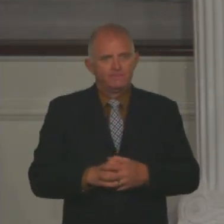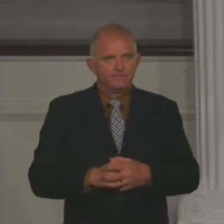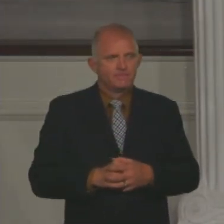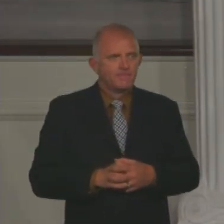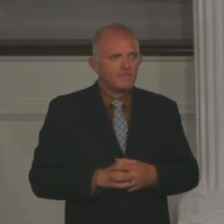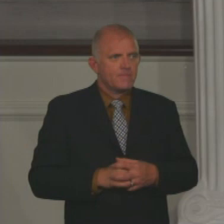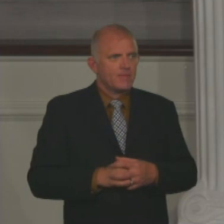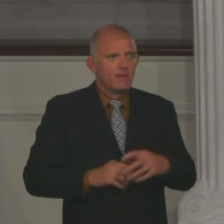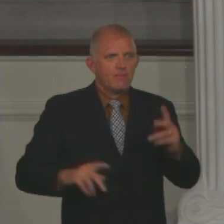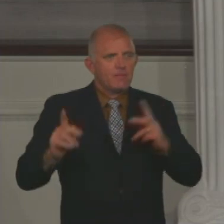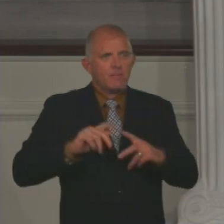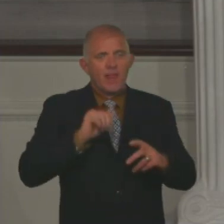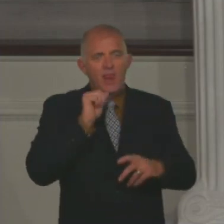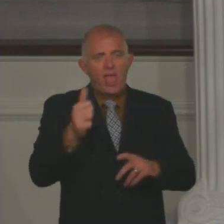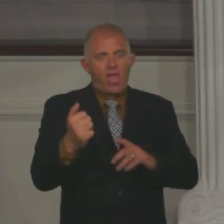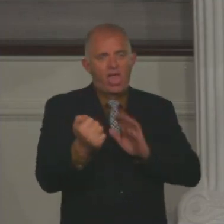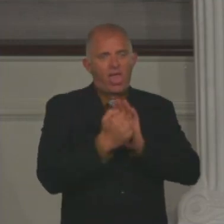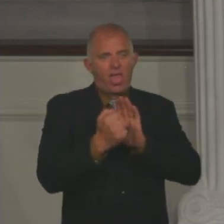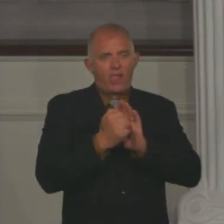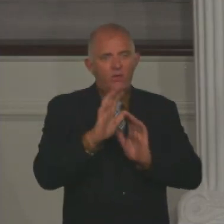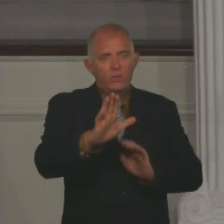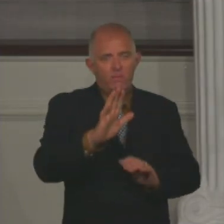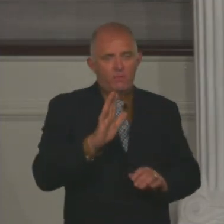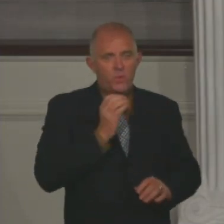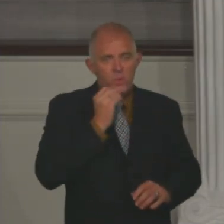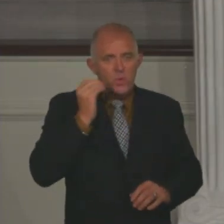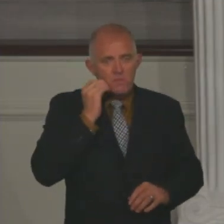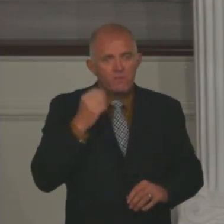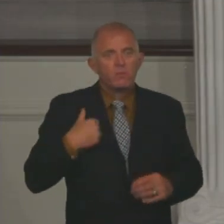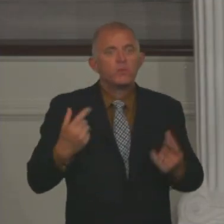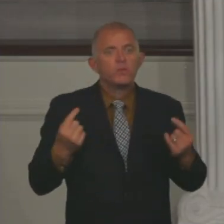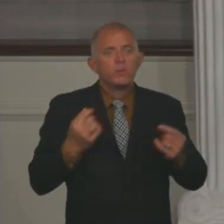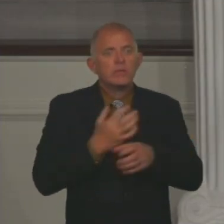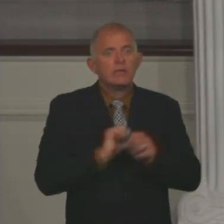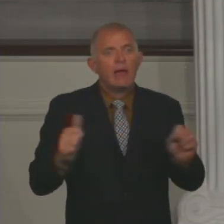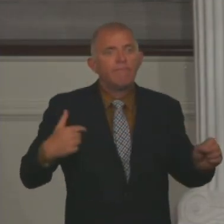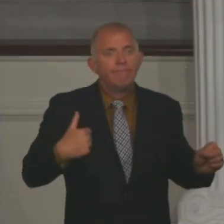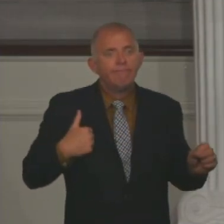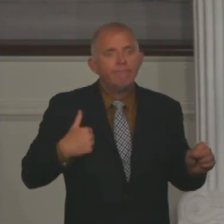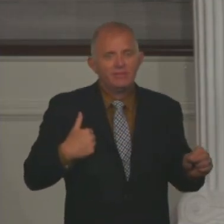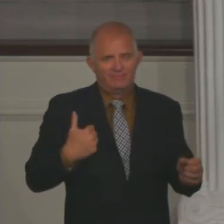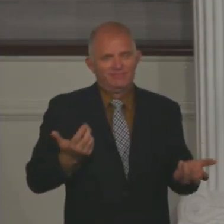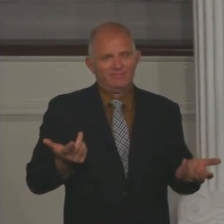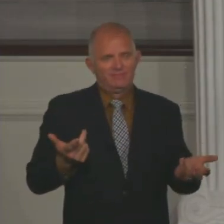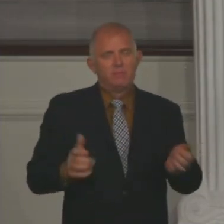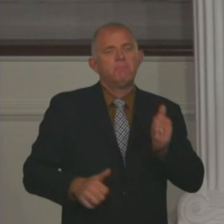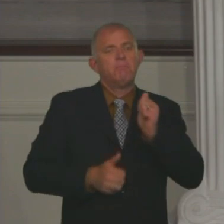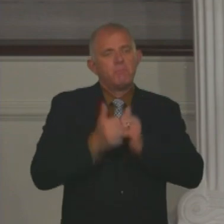come to your house, knock on your door, and ask you, what must I do to be saved? Most people that